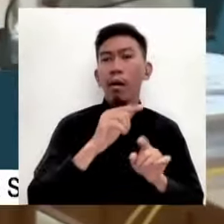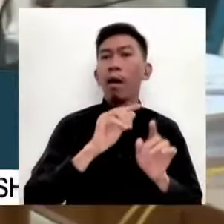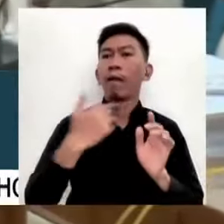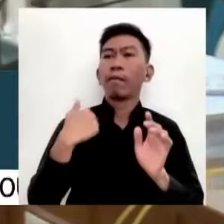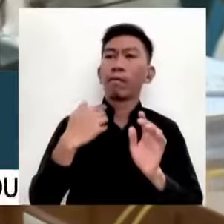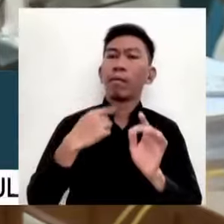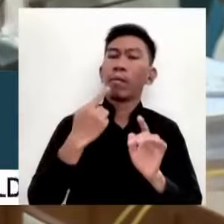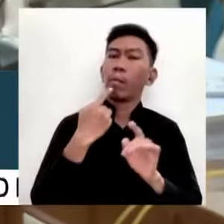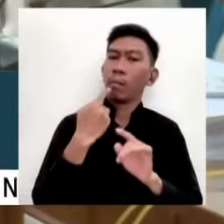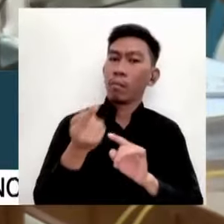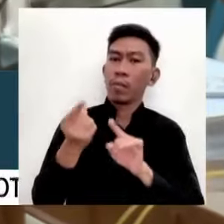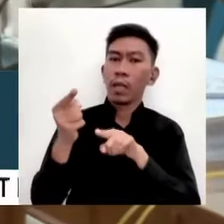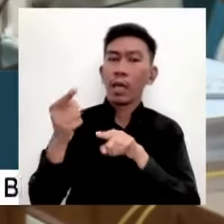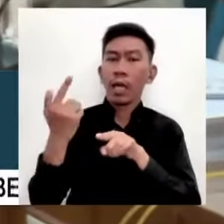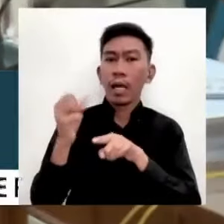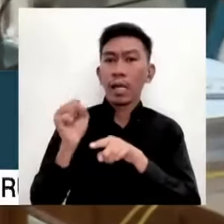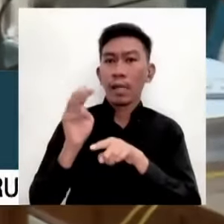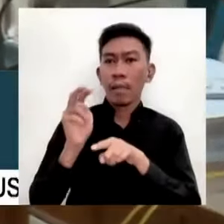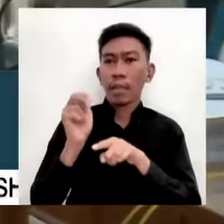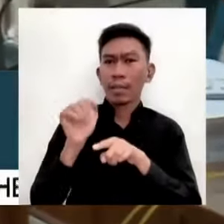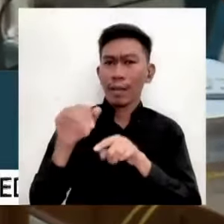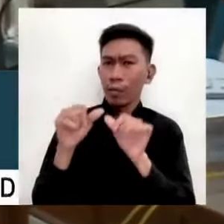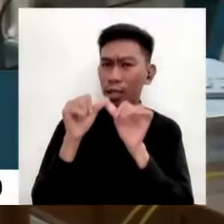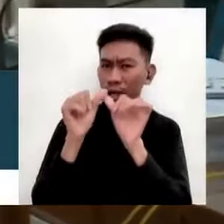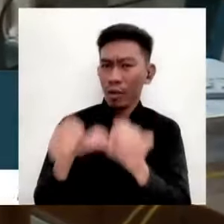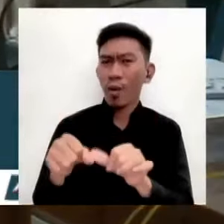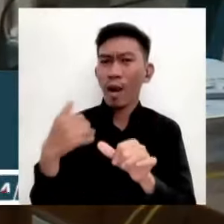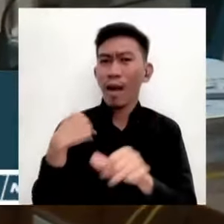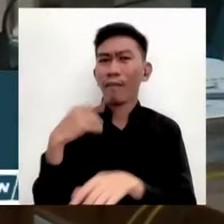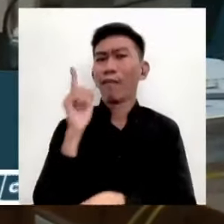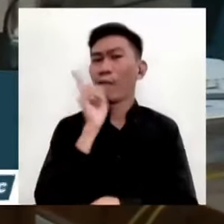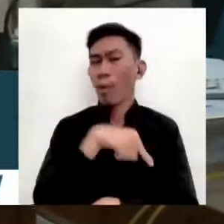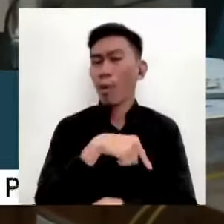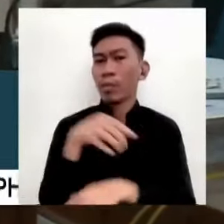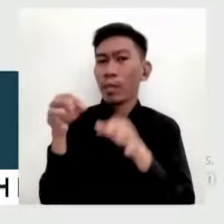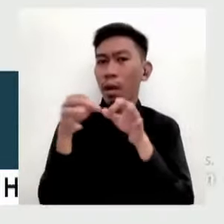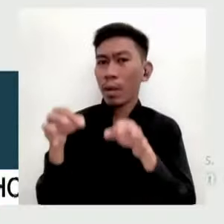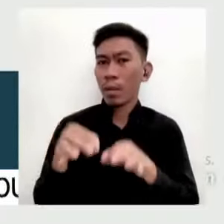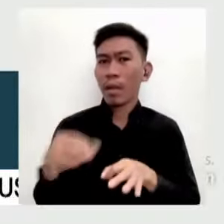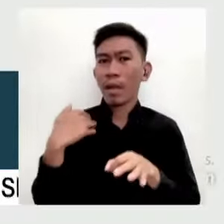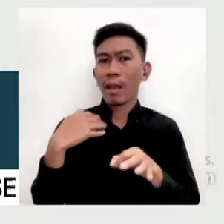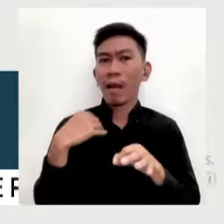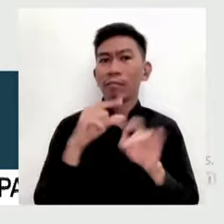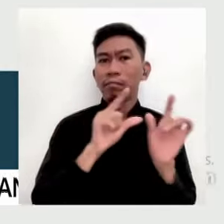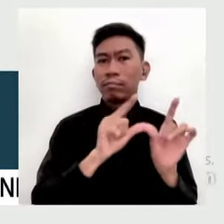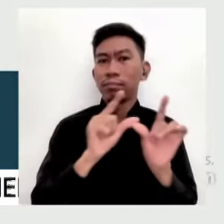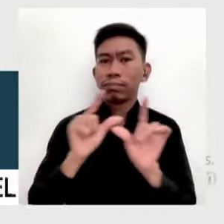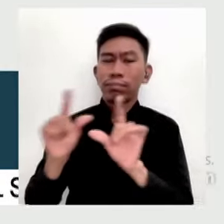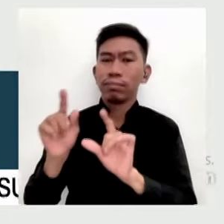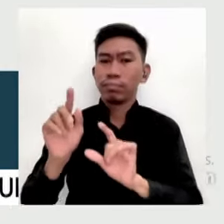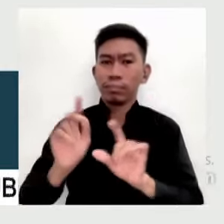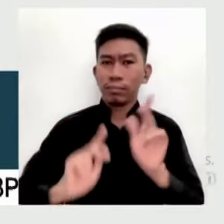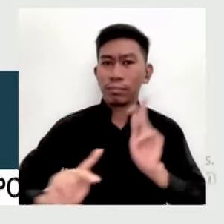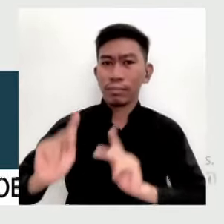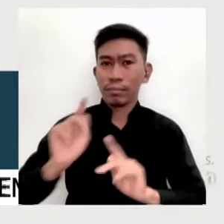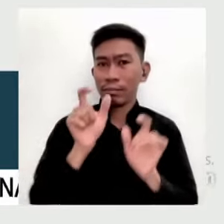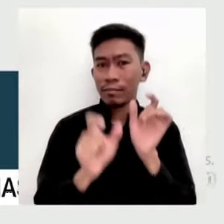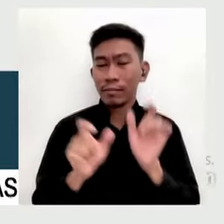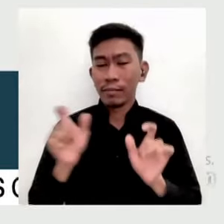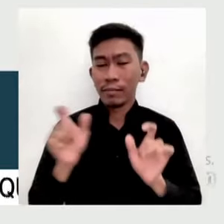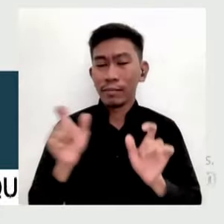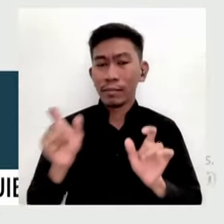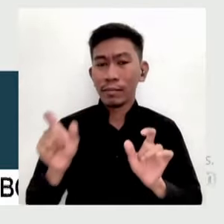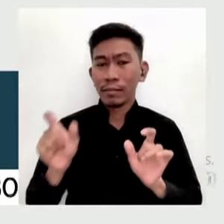online platforms statements that are false and red-tag certain personalities. In a video clip presented by Manuel before the